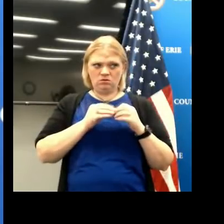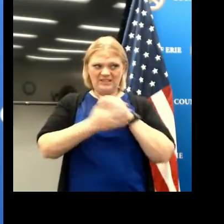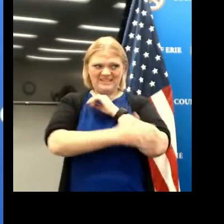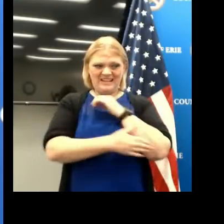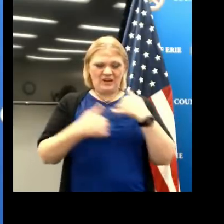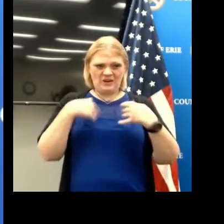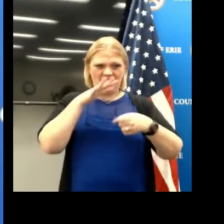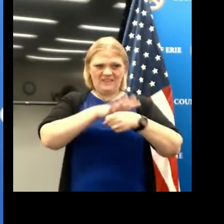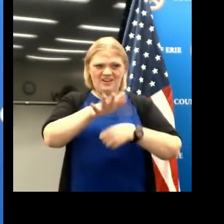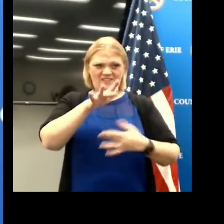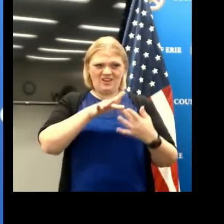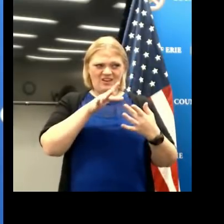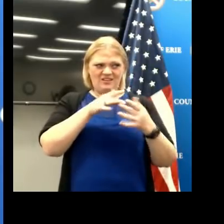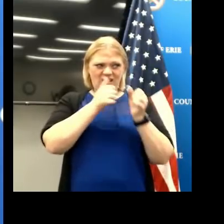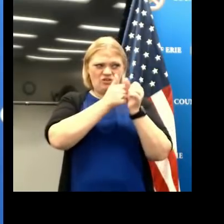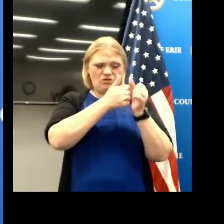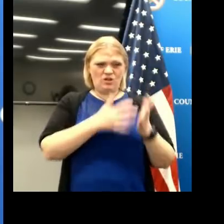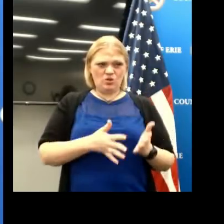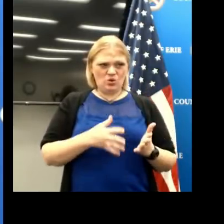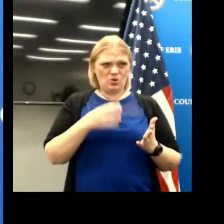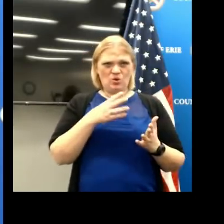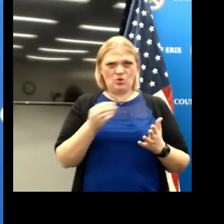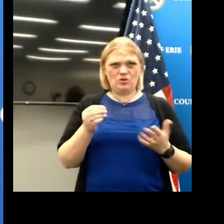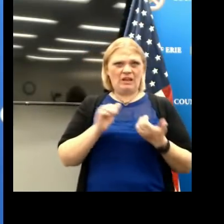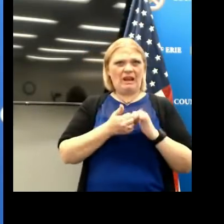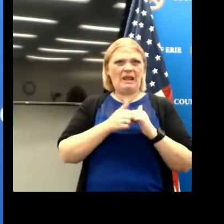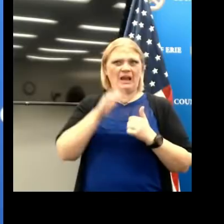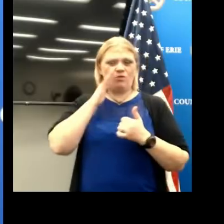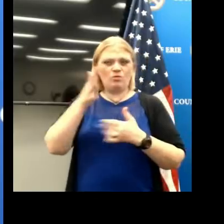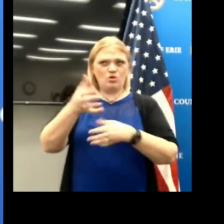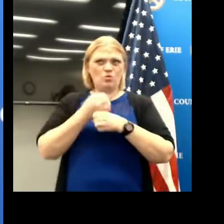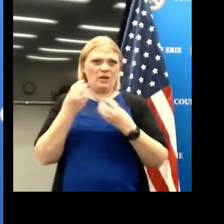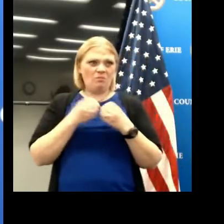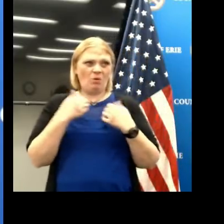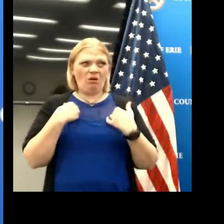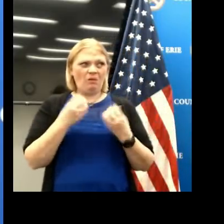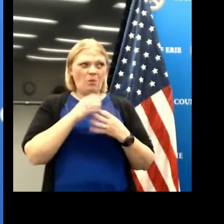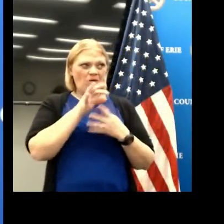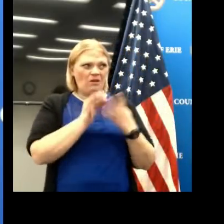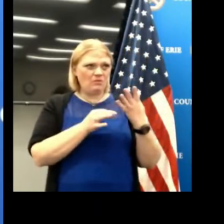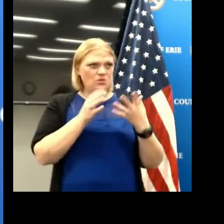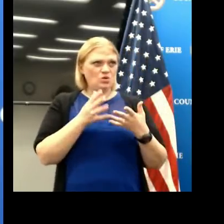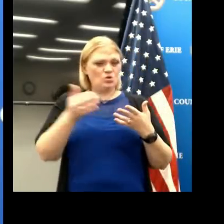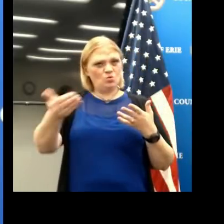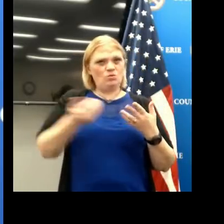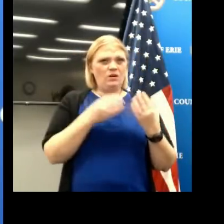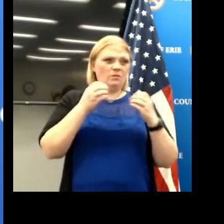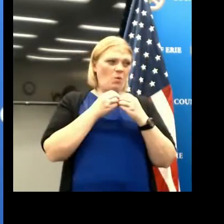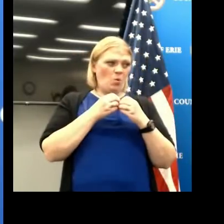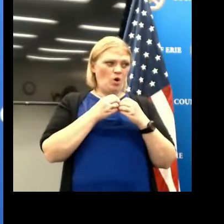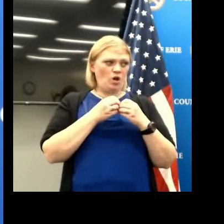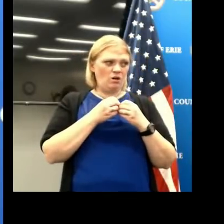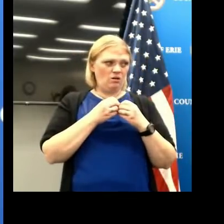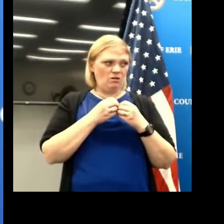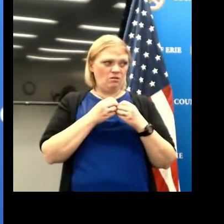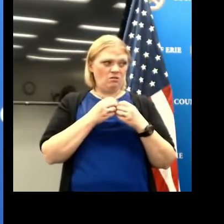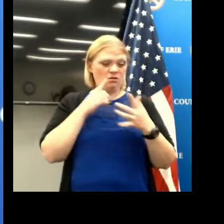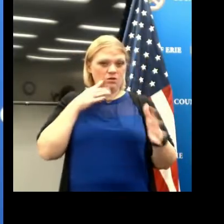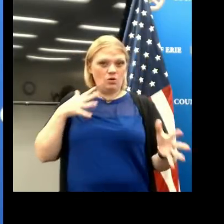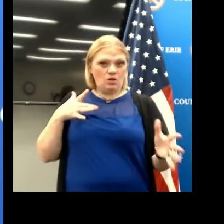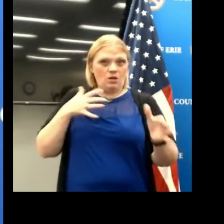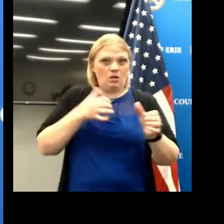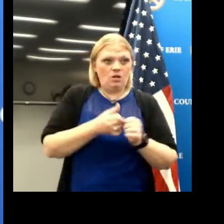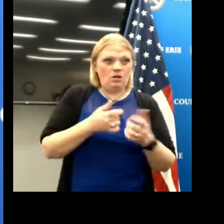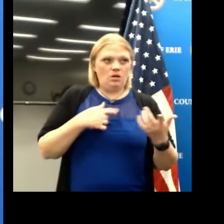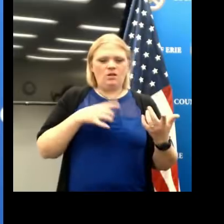enough contact tracers, and what recourse would there be to get more? Is there any option to get more and bring that time down?